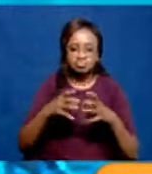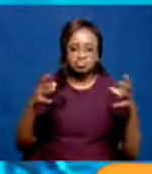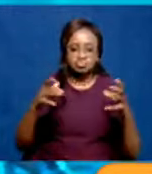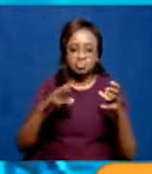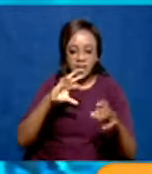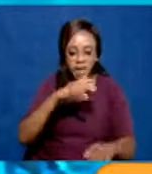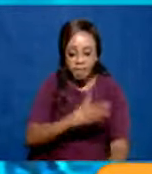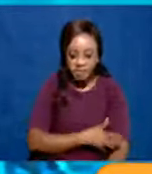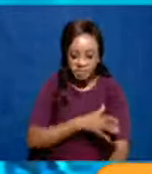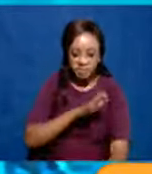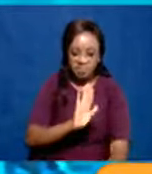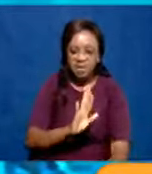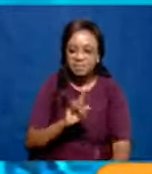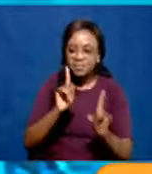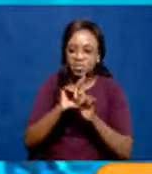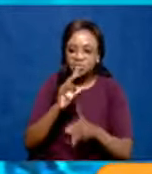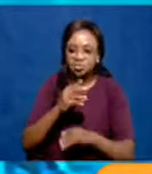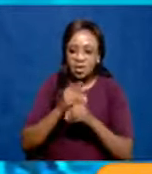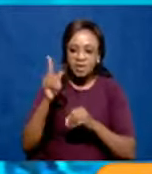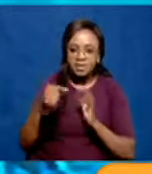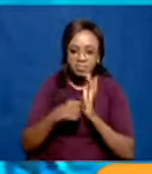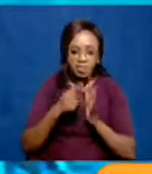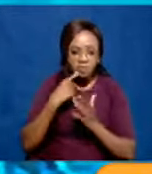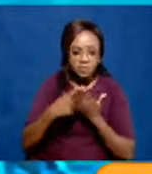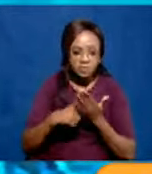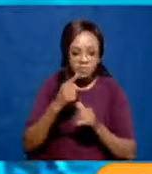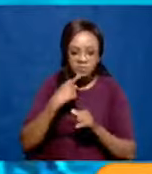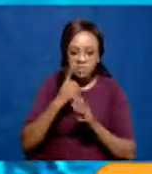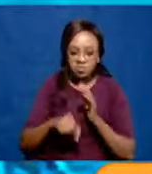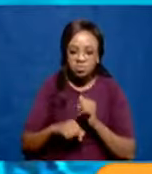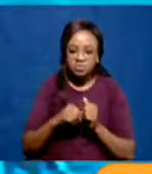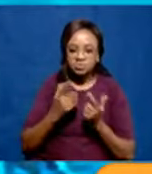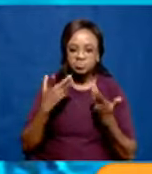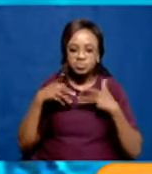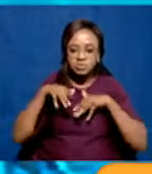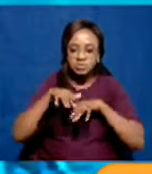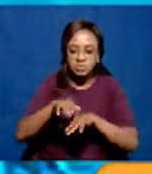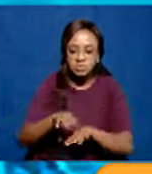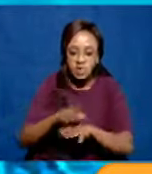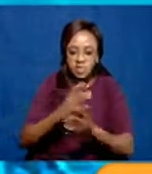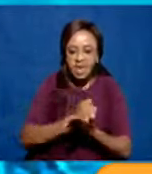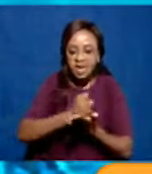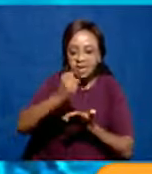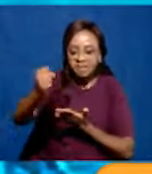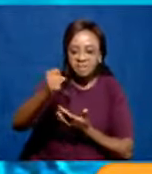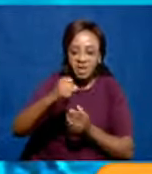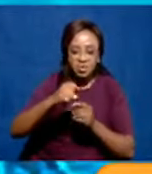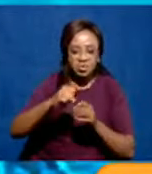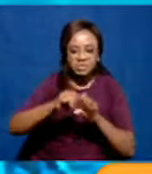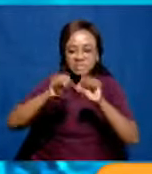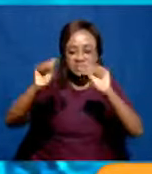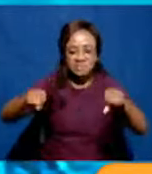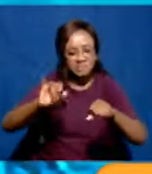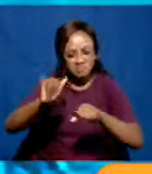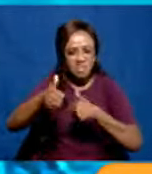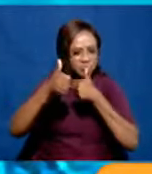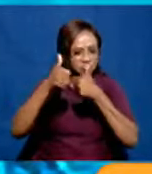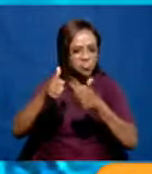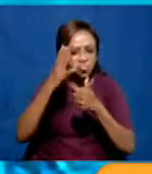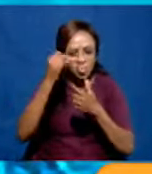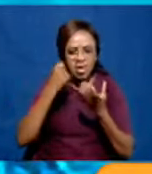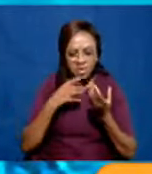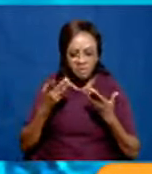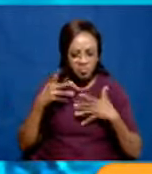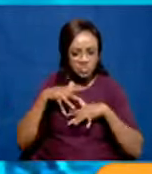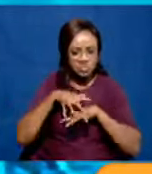facilities. Now, he's talked about streamlining the referral system. That's a good thing. It's not a negative thing, because if you streamline the referral system, you